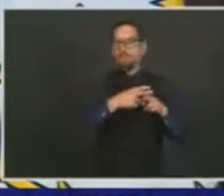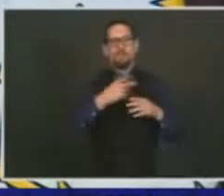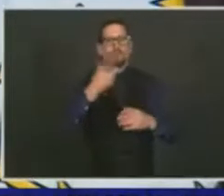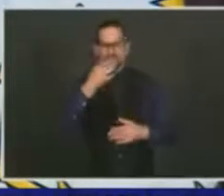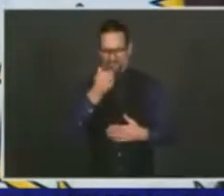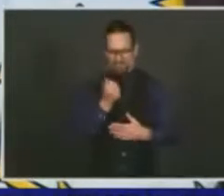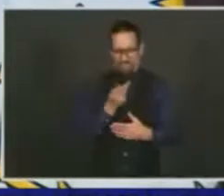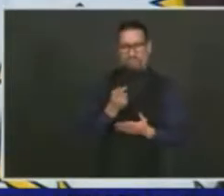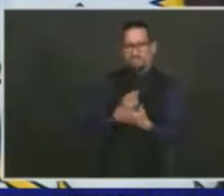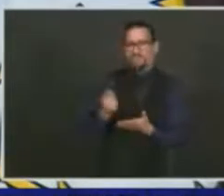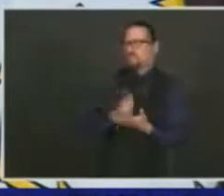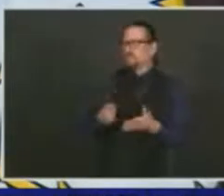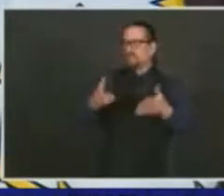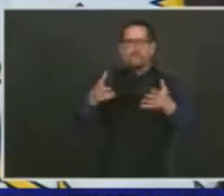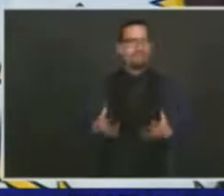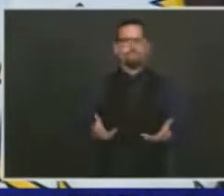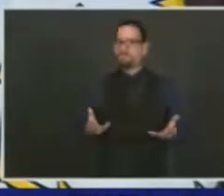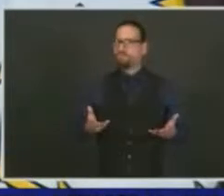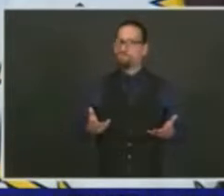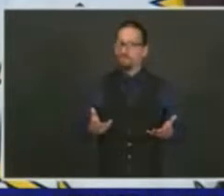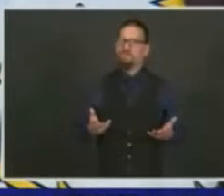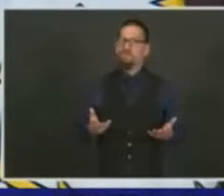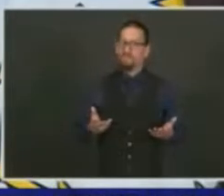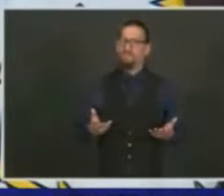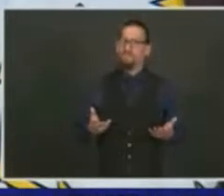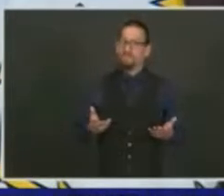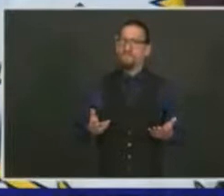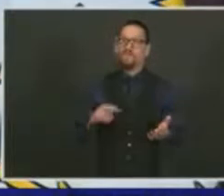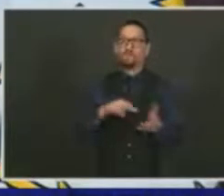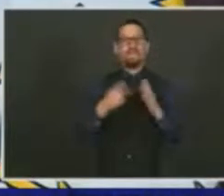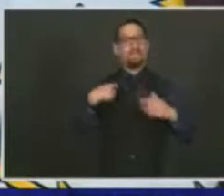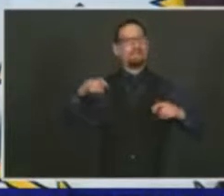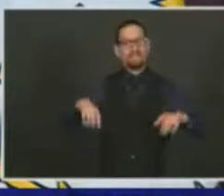and then we would have to start using our field hospitals.